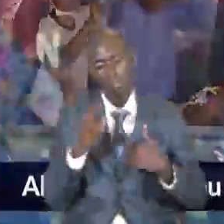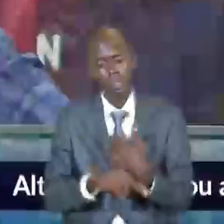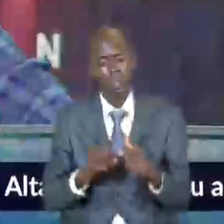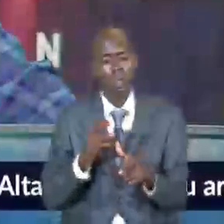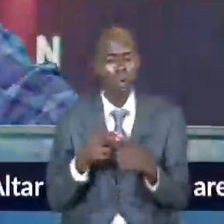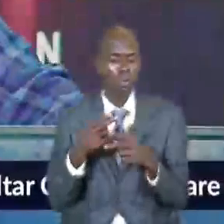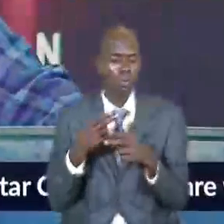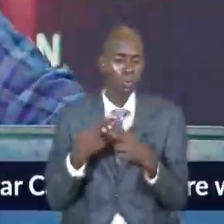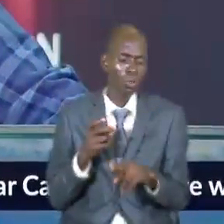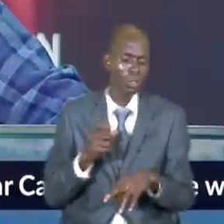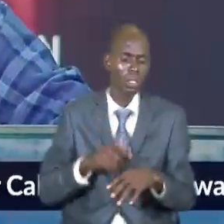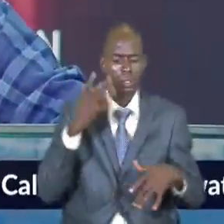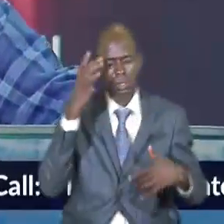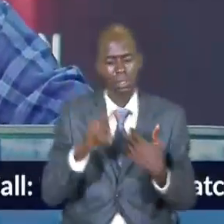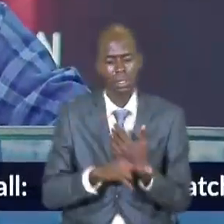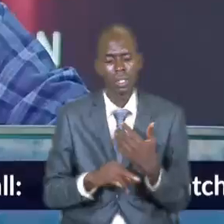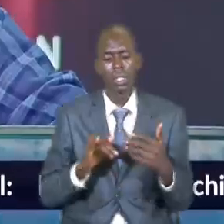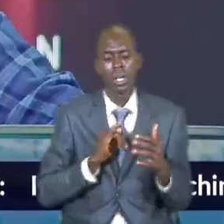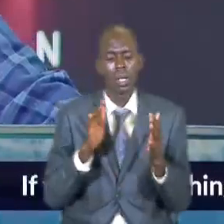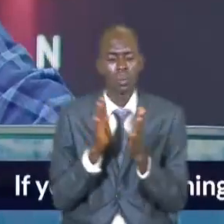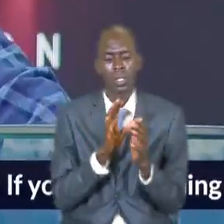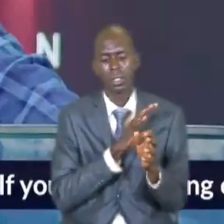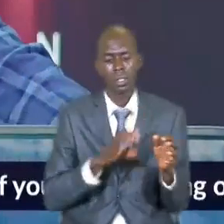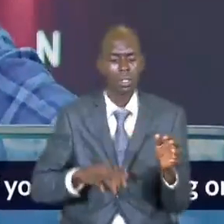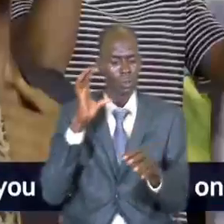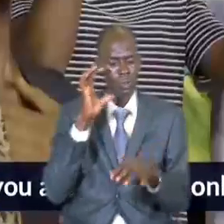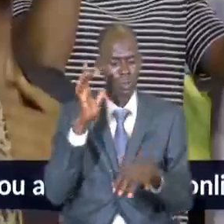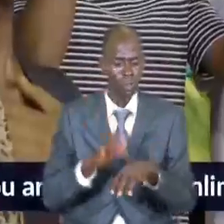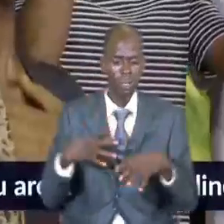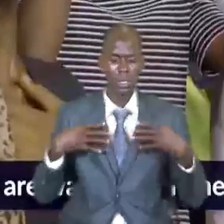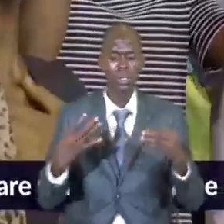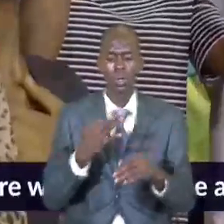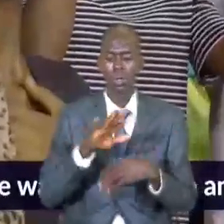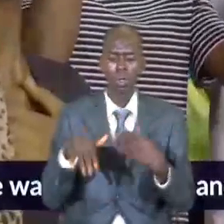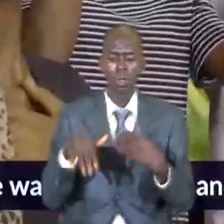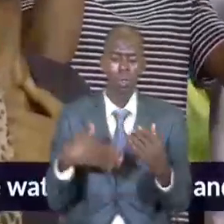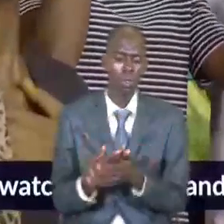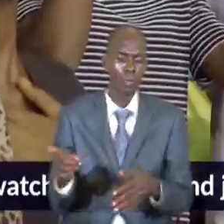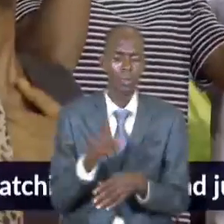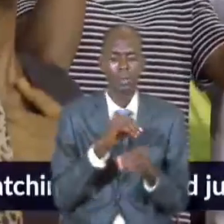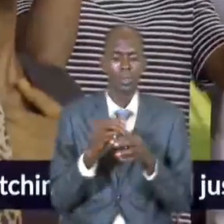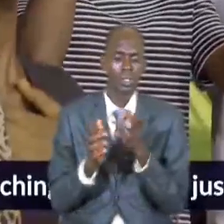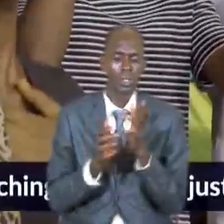pray that right now you touch and heal every one of them in Jesus' name.